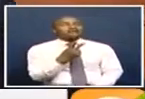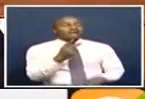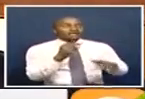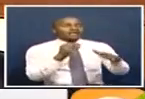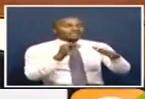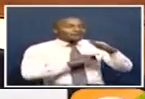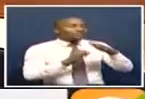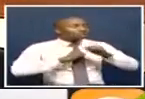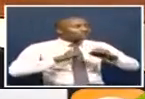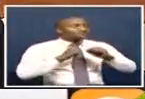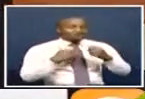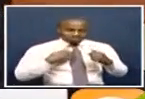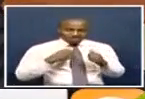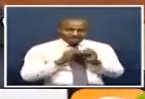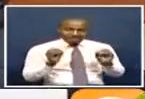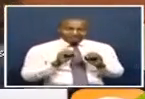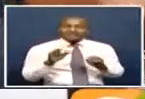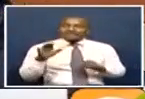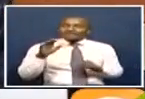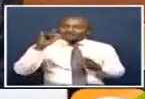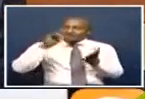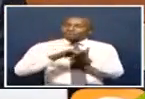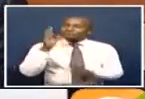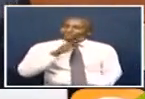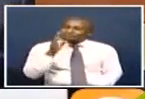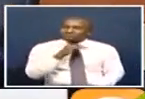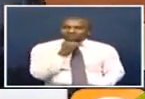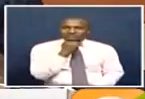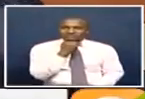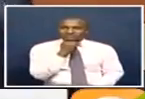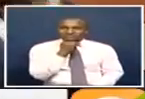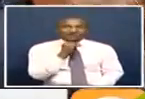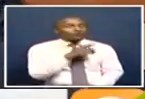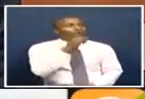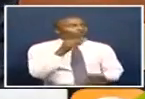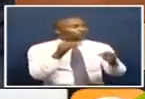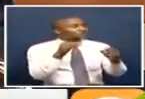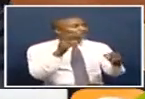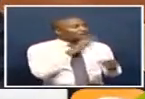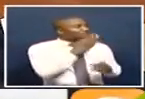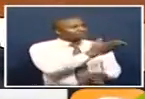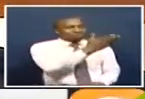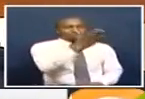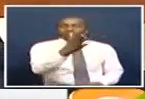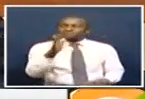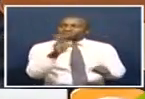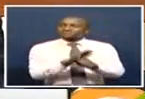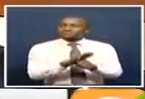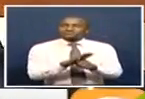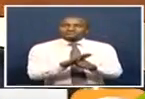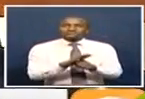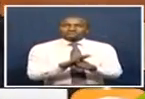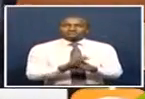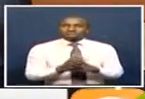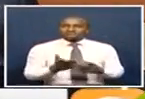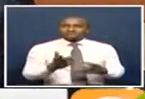yeah. the airport is filthy, yeah. and then he goes outside there, he starts meeting with the garbage on the street everywhere. You know, a lot